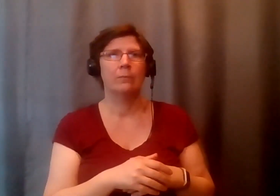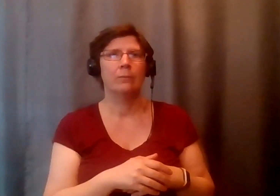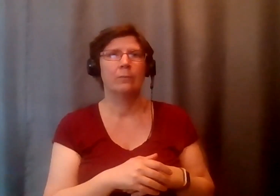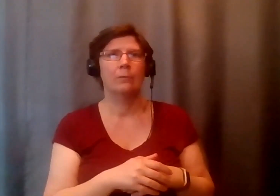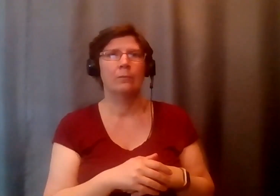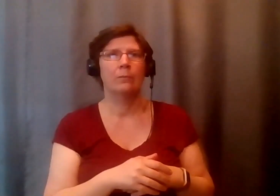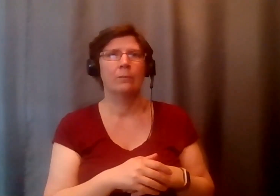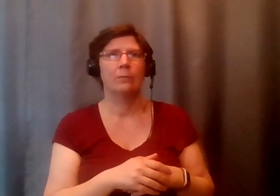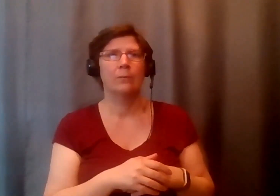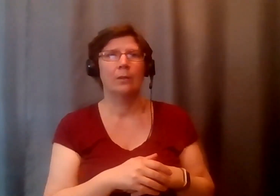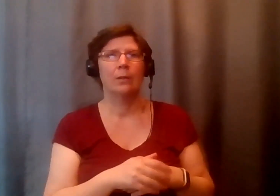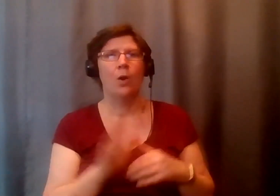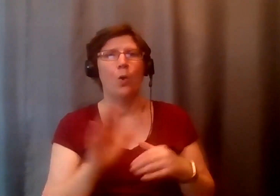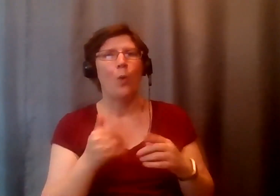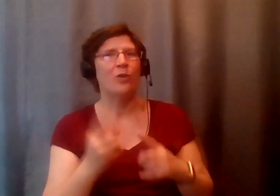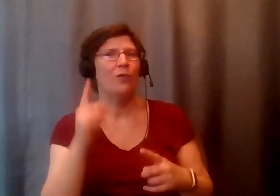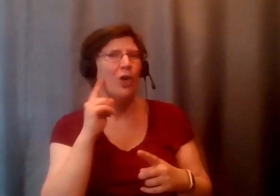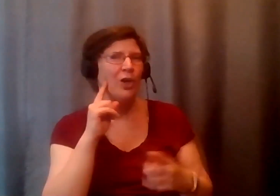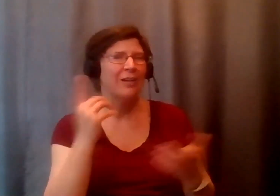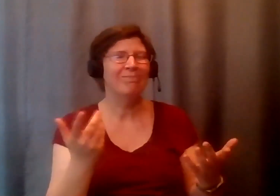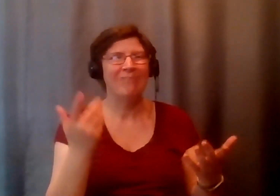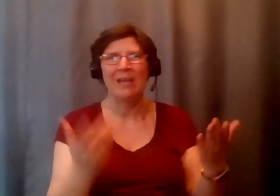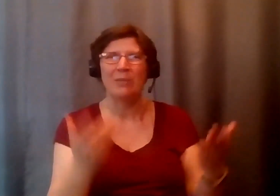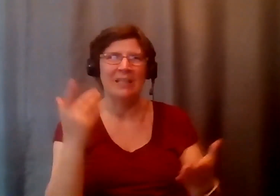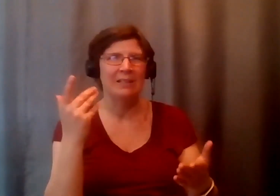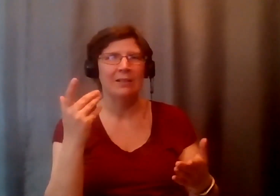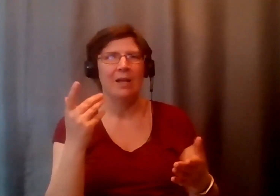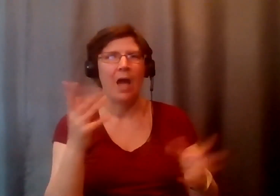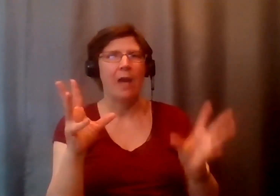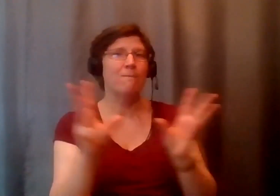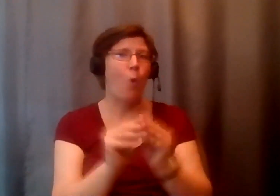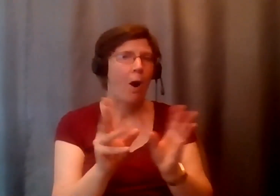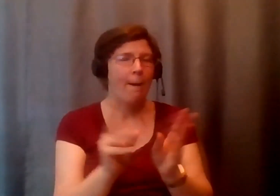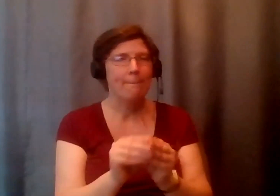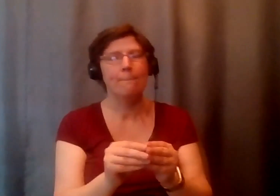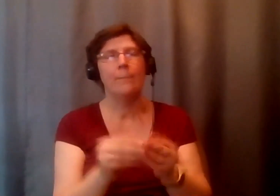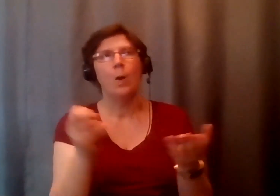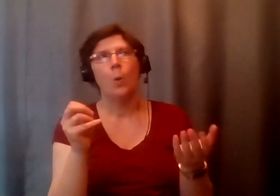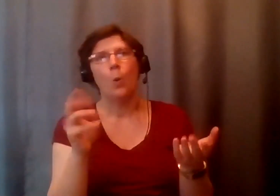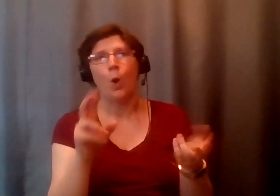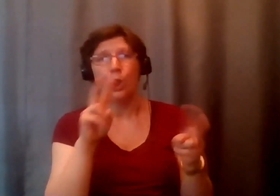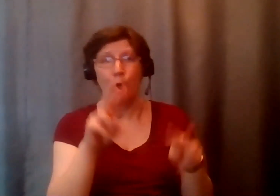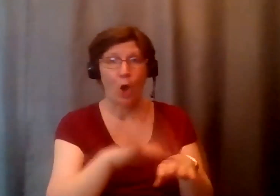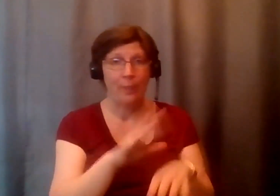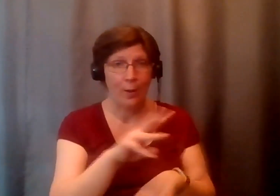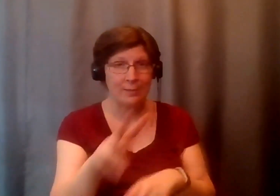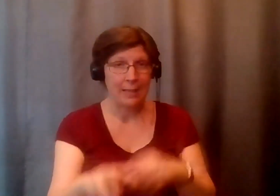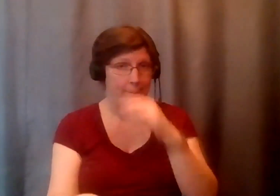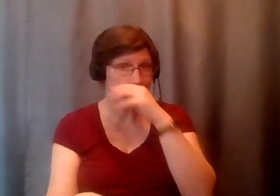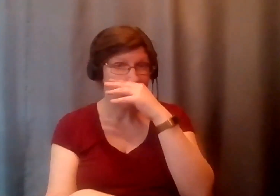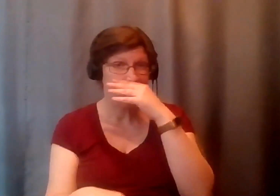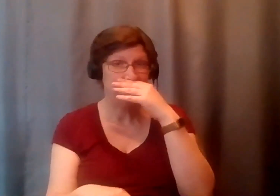Has it ever changed your opinion when you've heard them maybe at a forum or looked on their website?